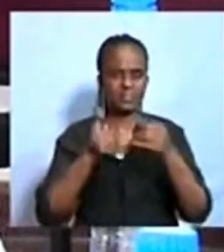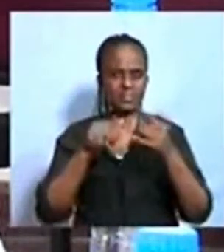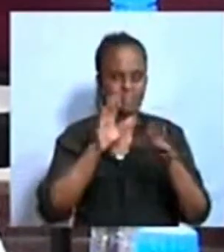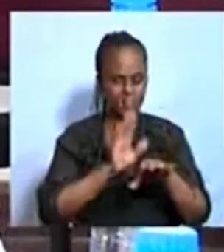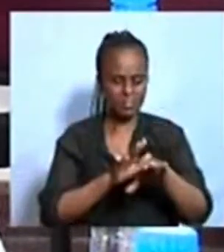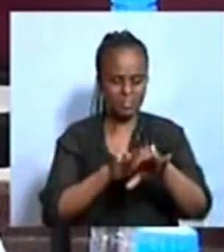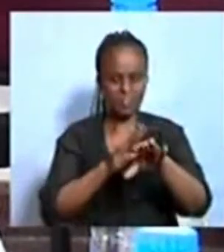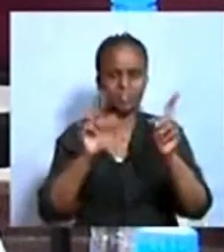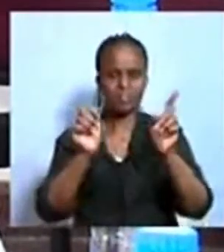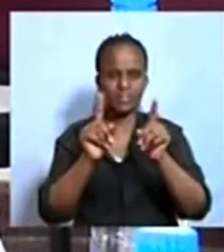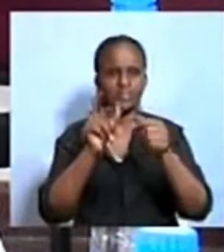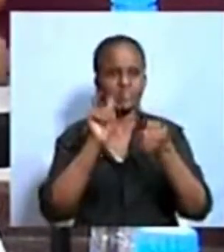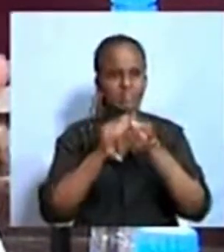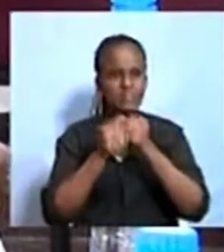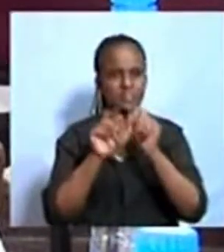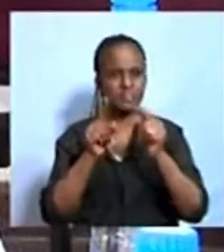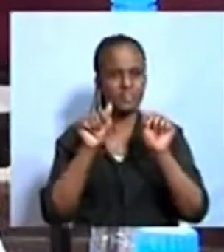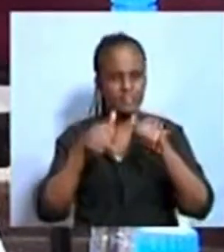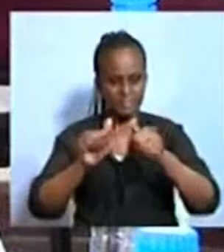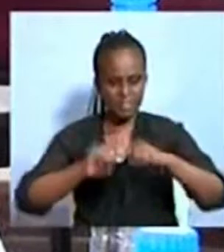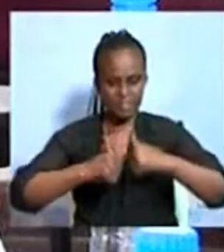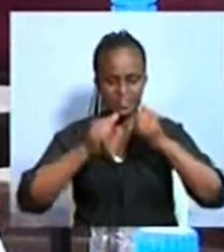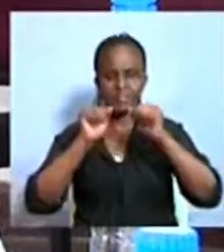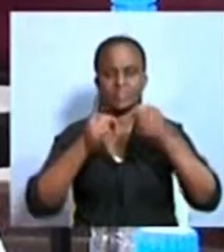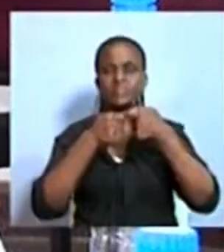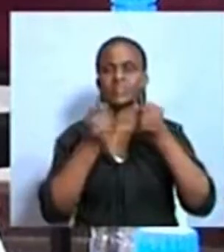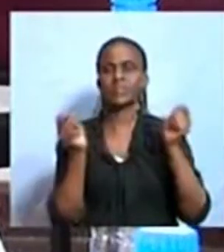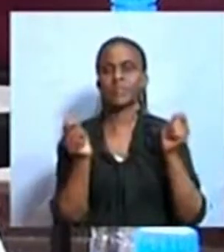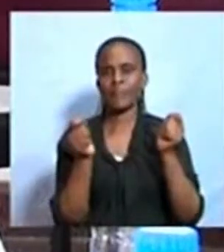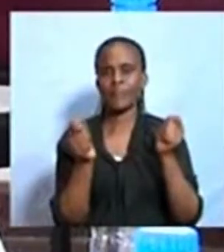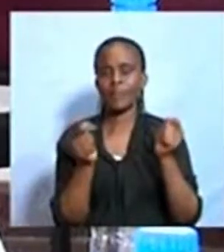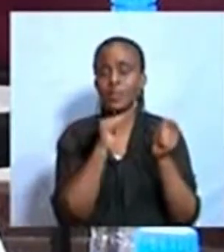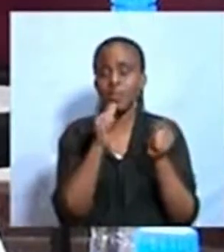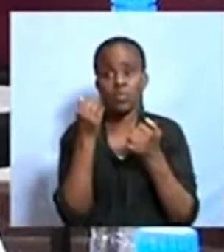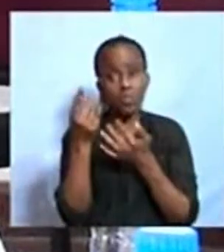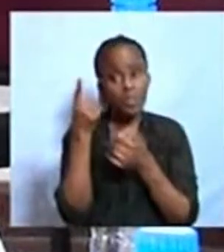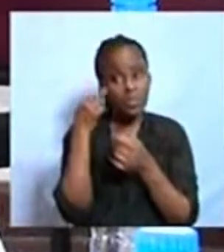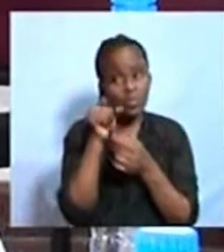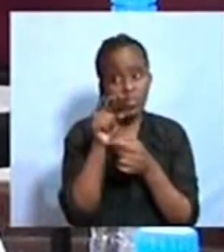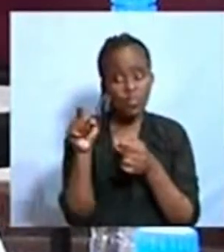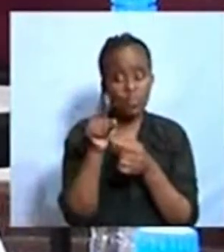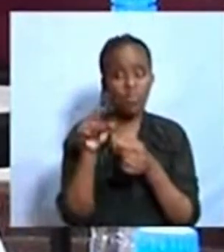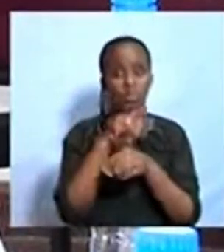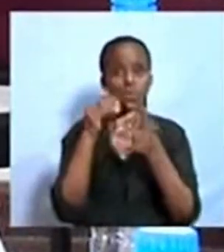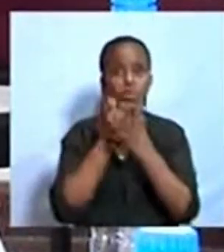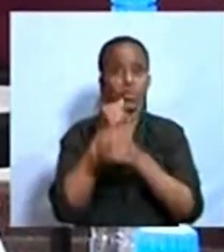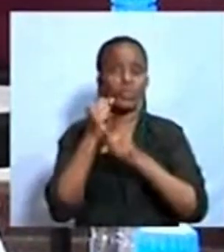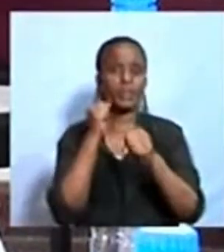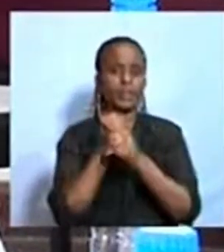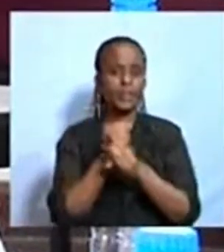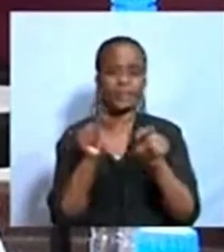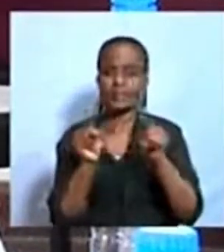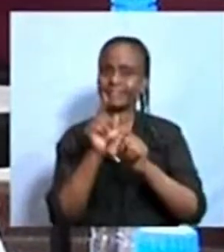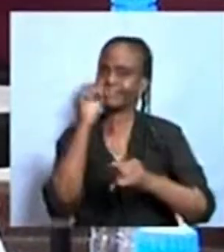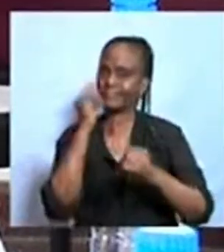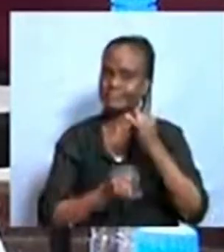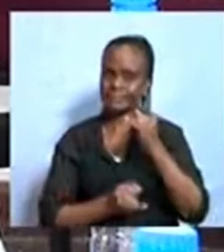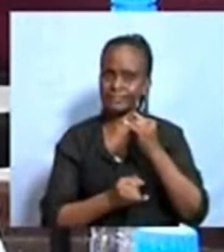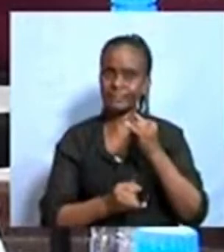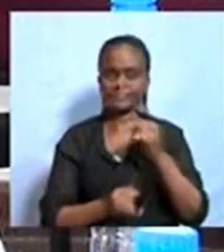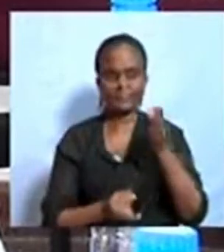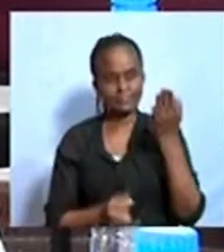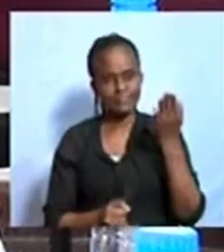where the bottleneck is and be able to unlock it, instead of waiting for the whole year to elapse.